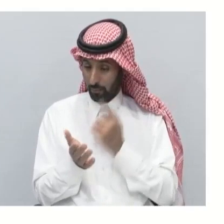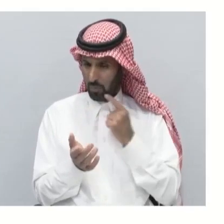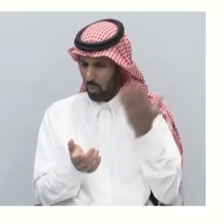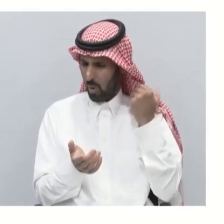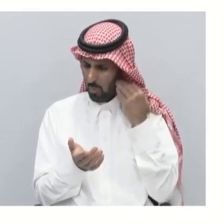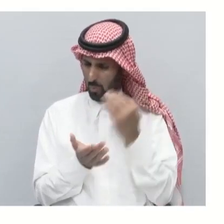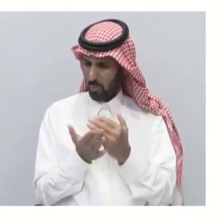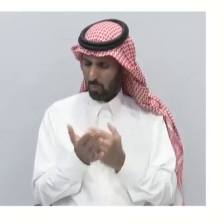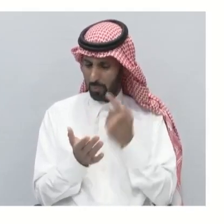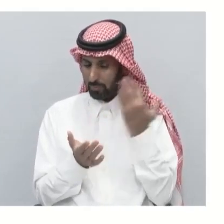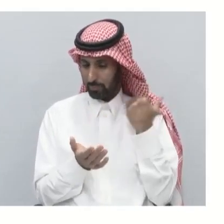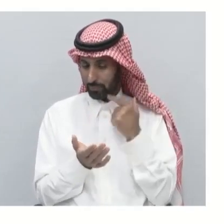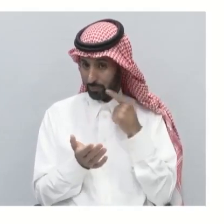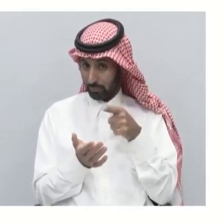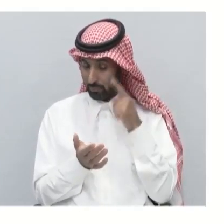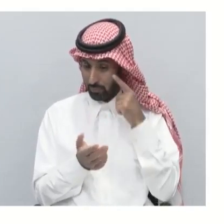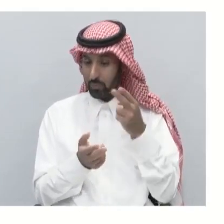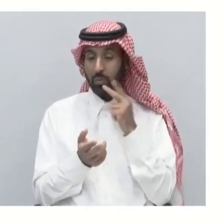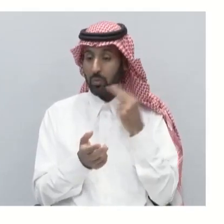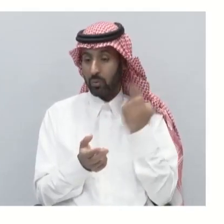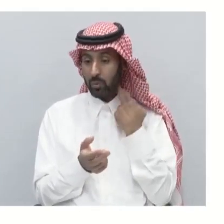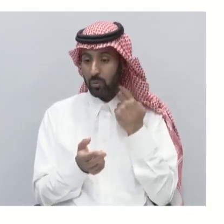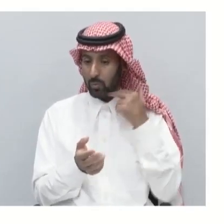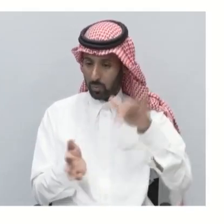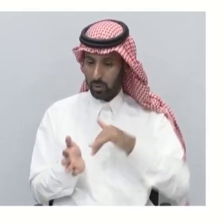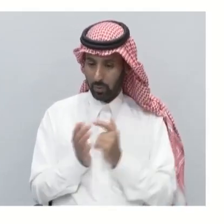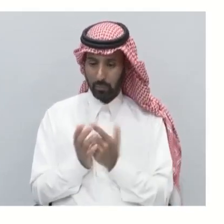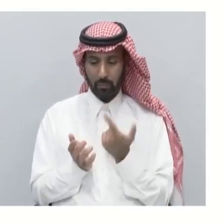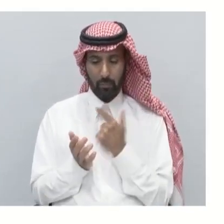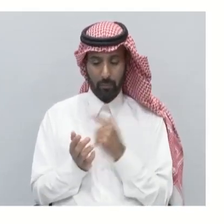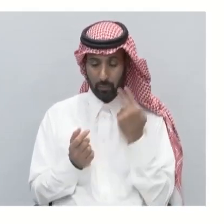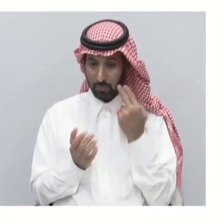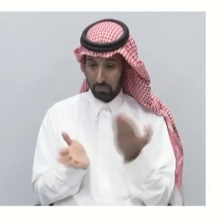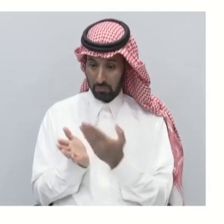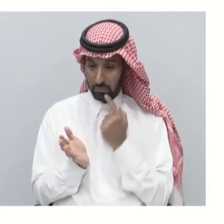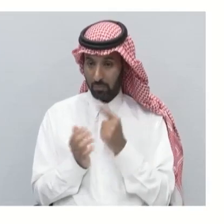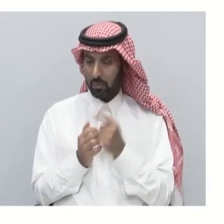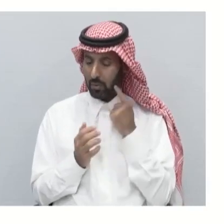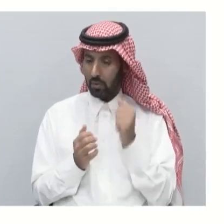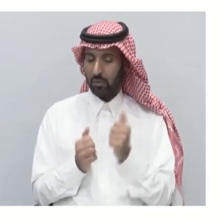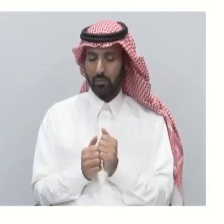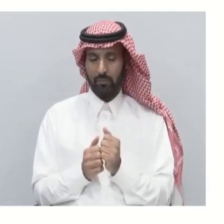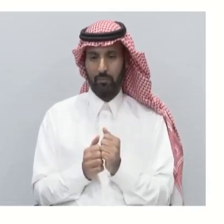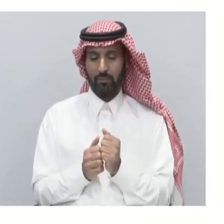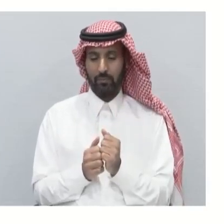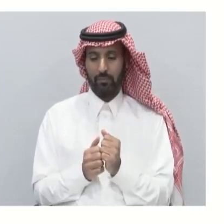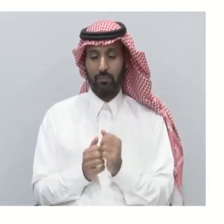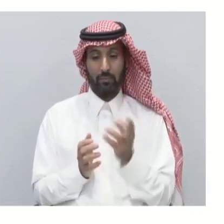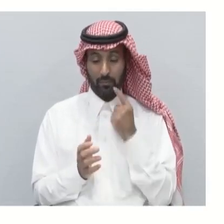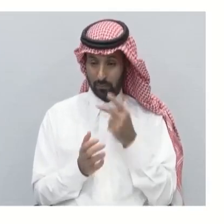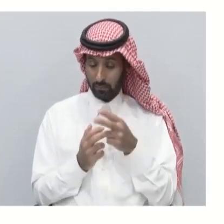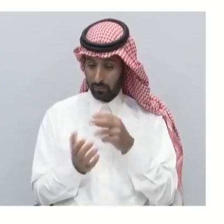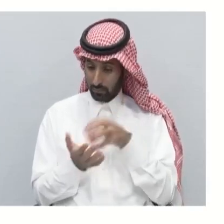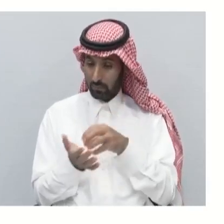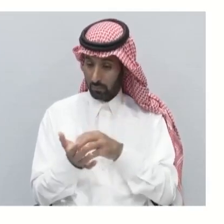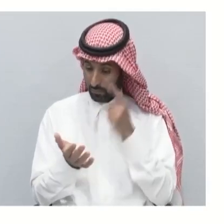for ages, and you promised you will come. Hope you will be available then. Find the